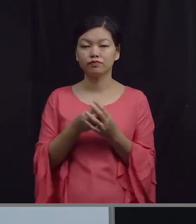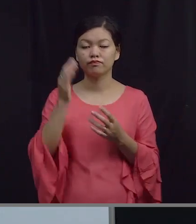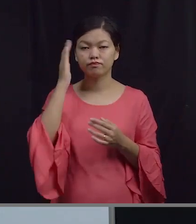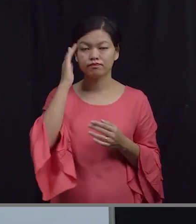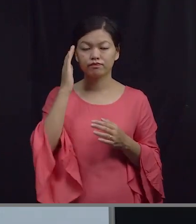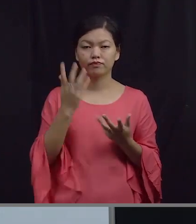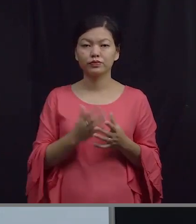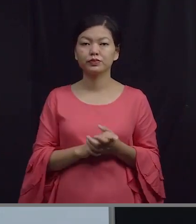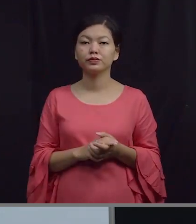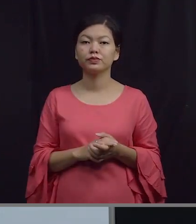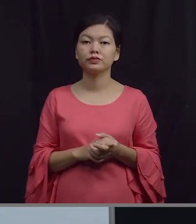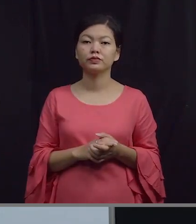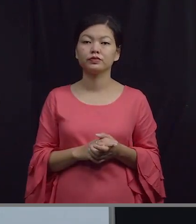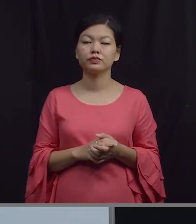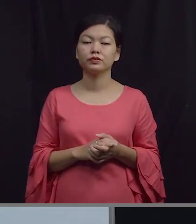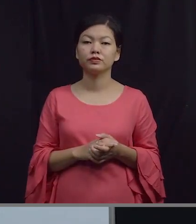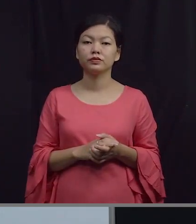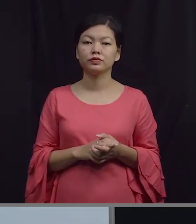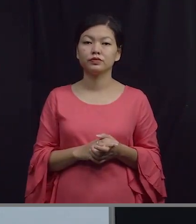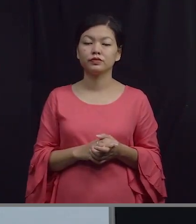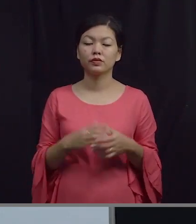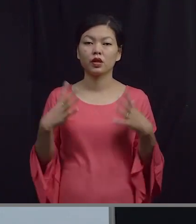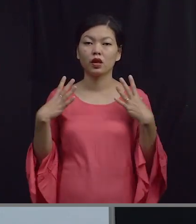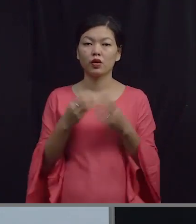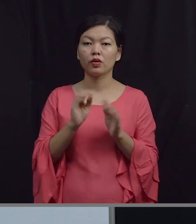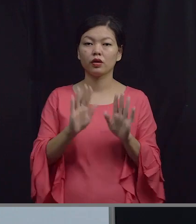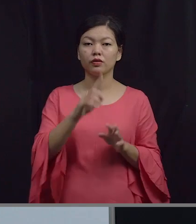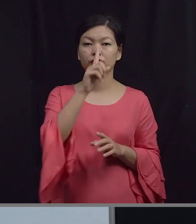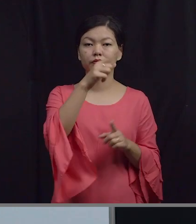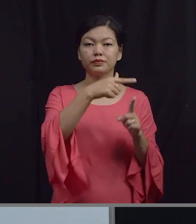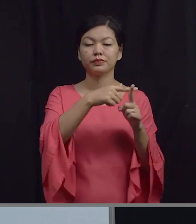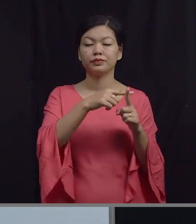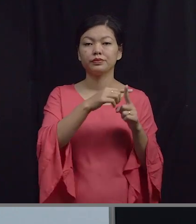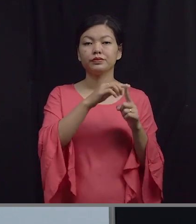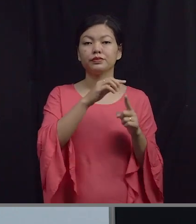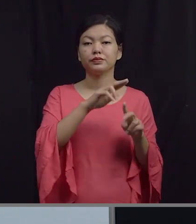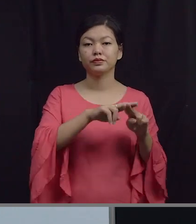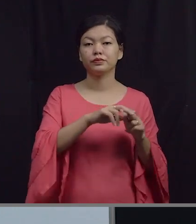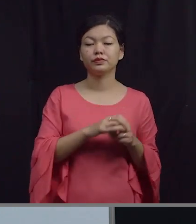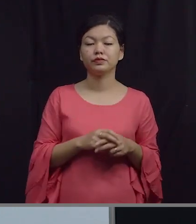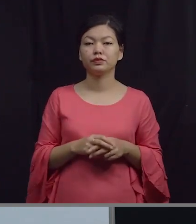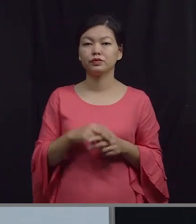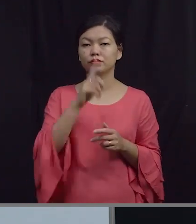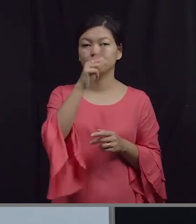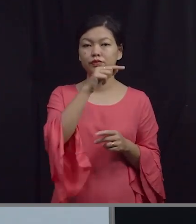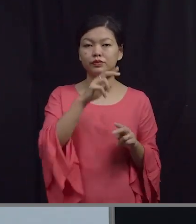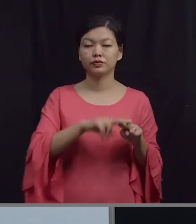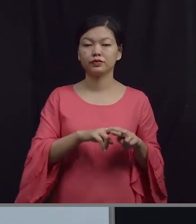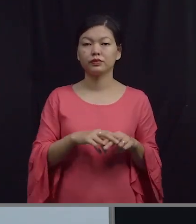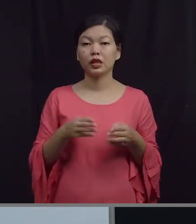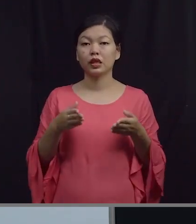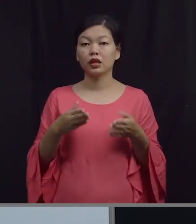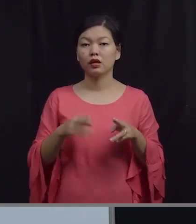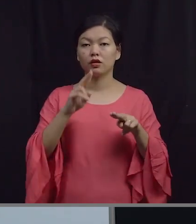have, say I am using the statement, we have 1 by f, but now the focal length